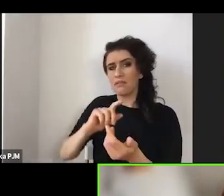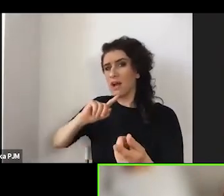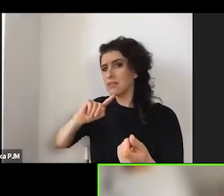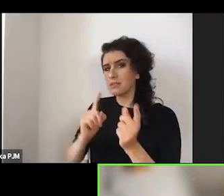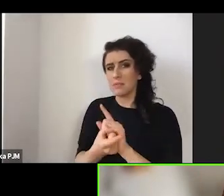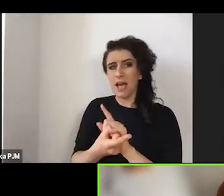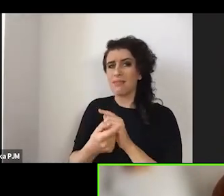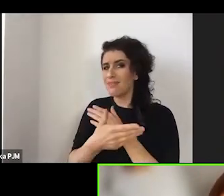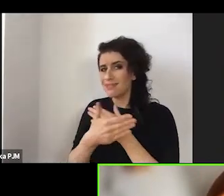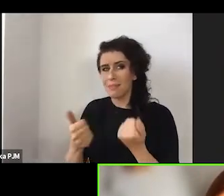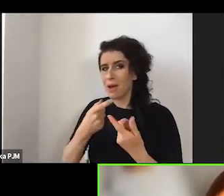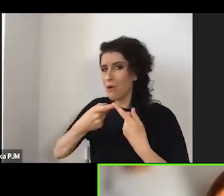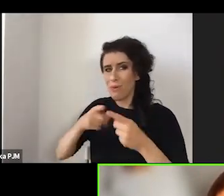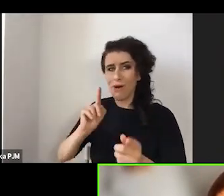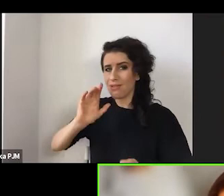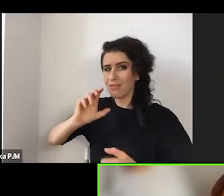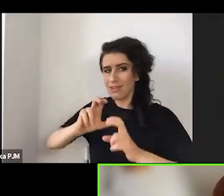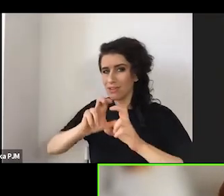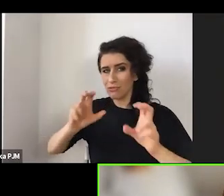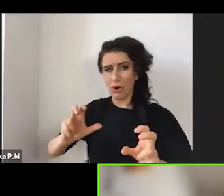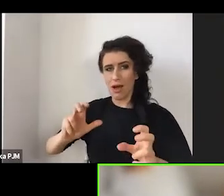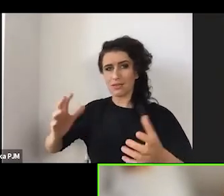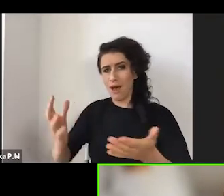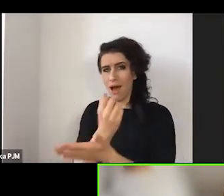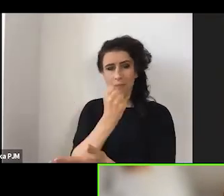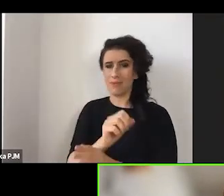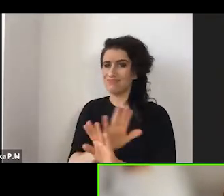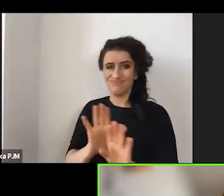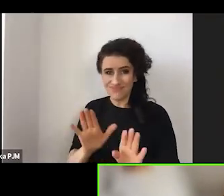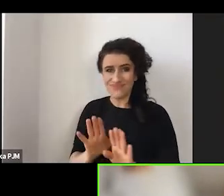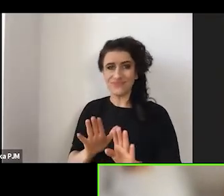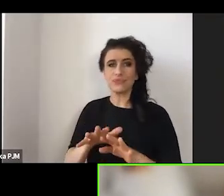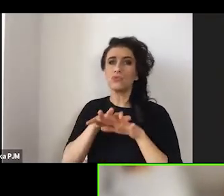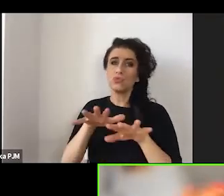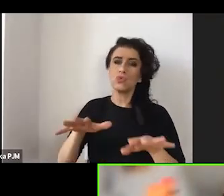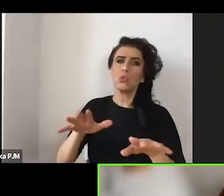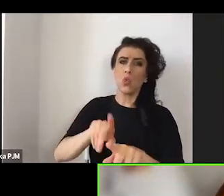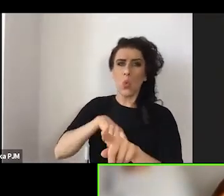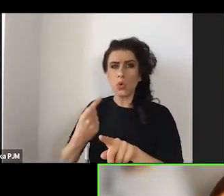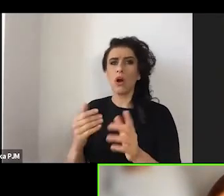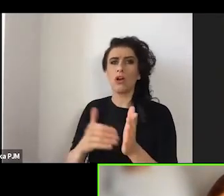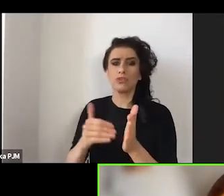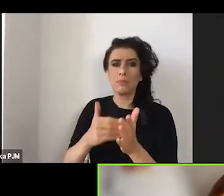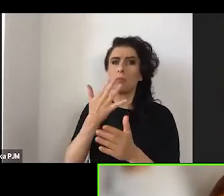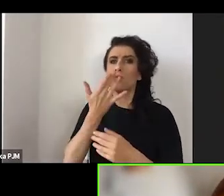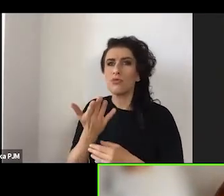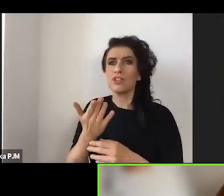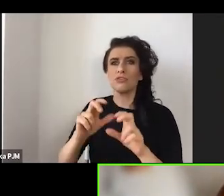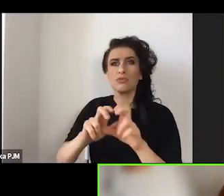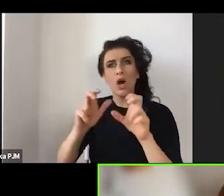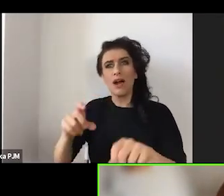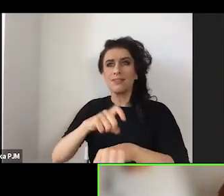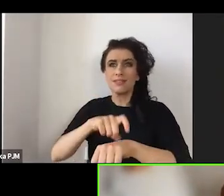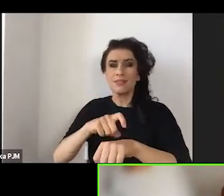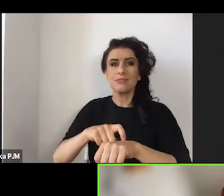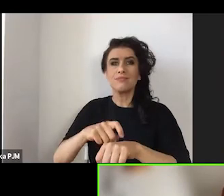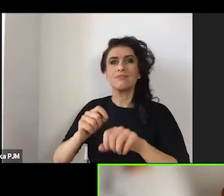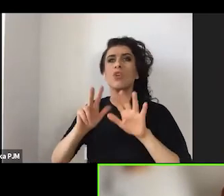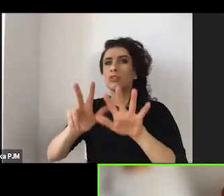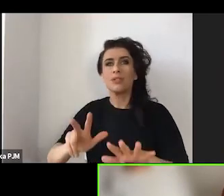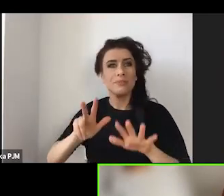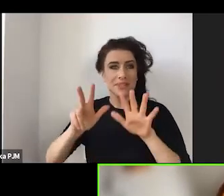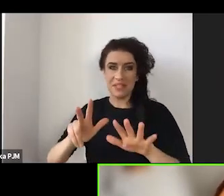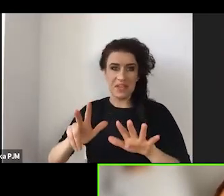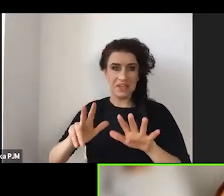intervene. If you don't have it and you've been intervening already, you must do it right now. And then you have to measure the very same